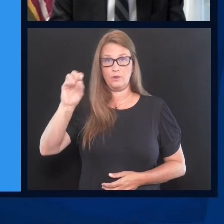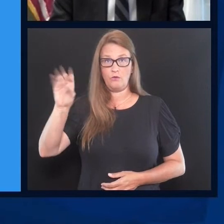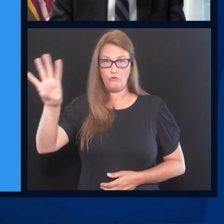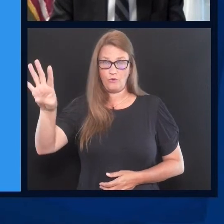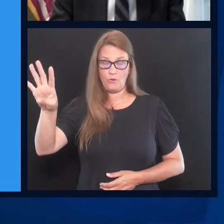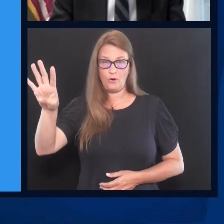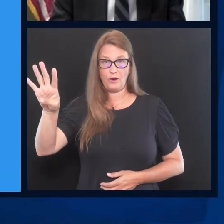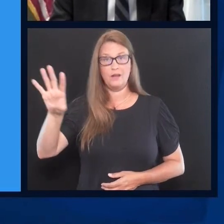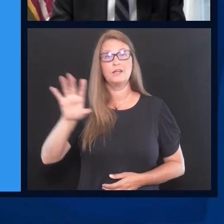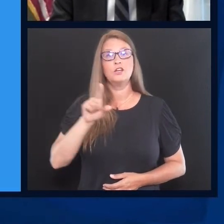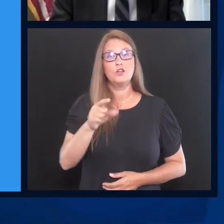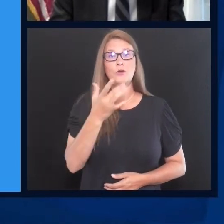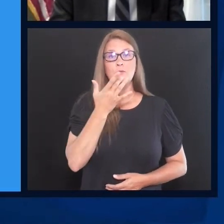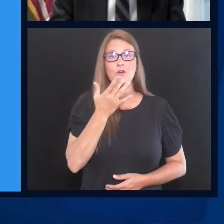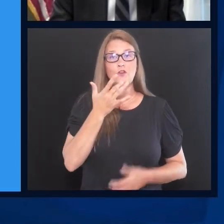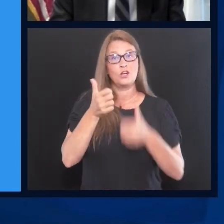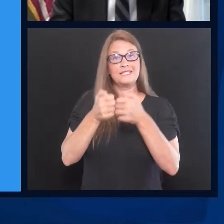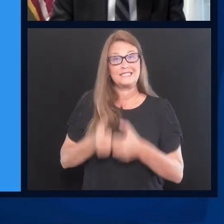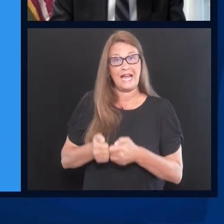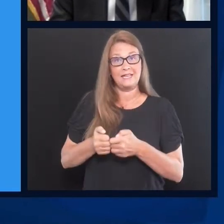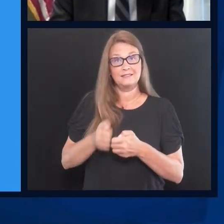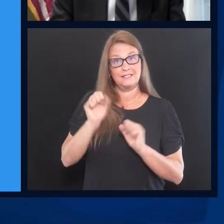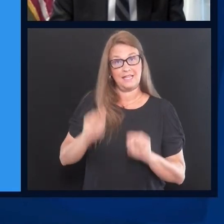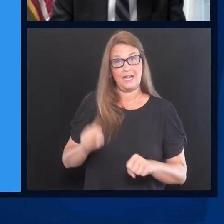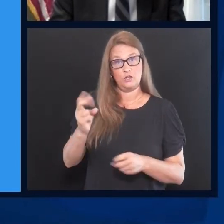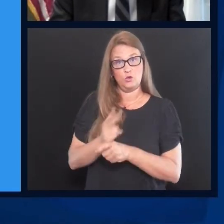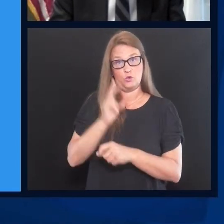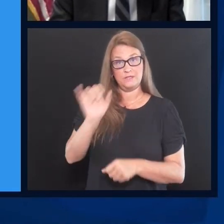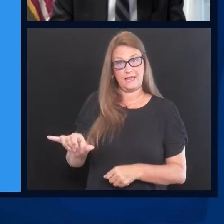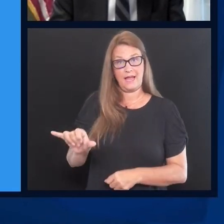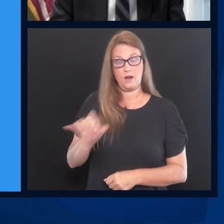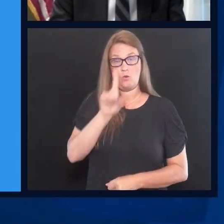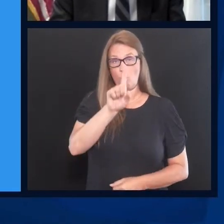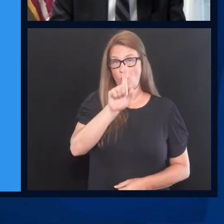1-877-435-7304 if you prefer to text. So for texting, that is